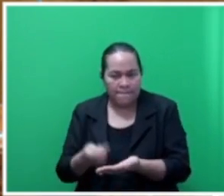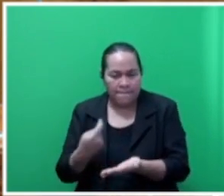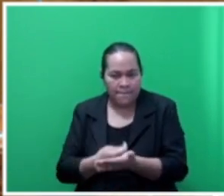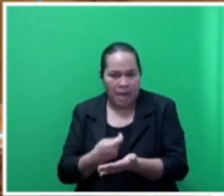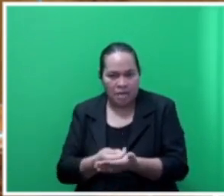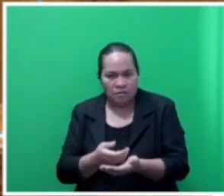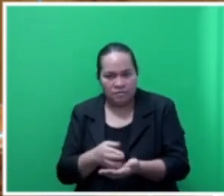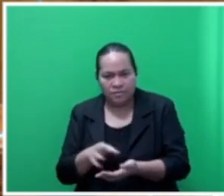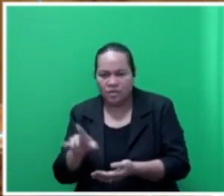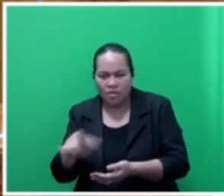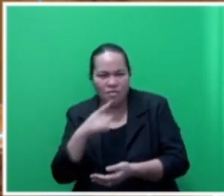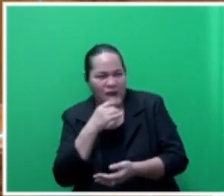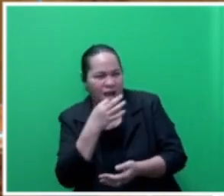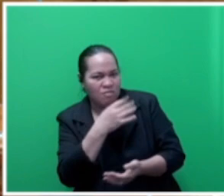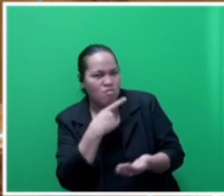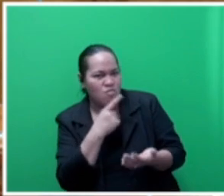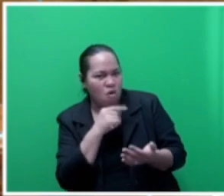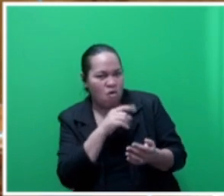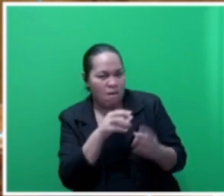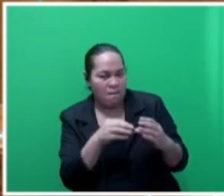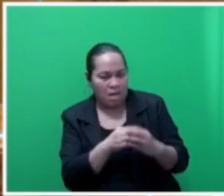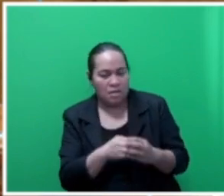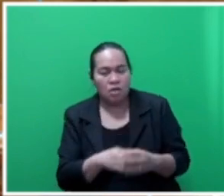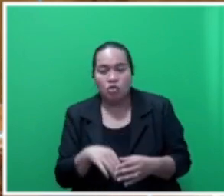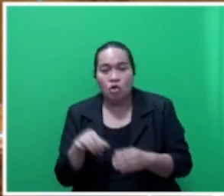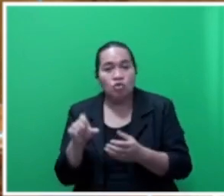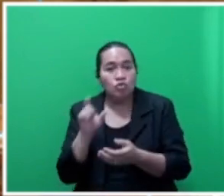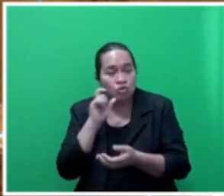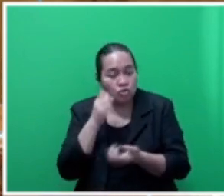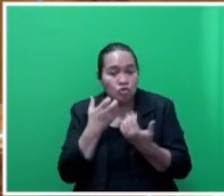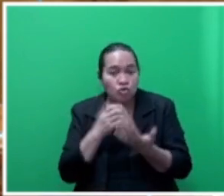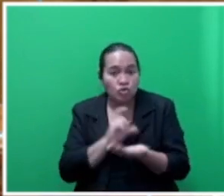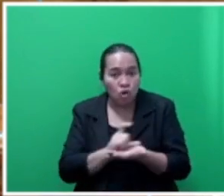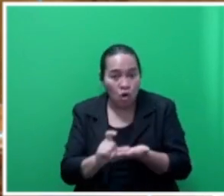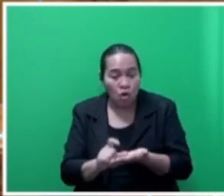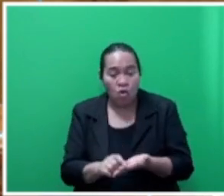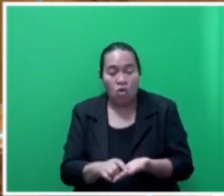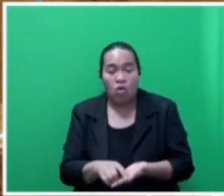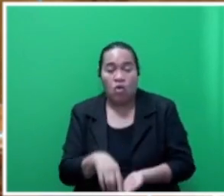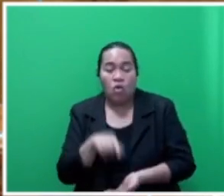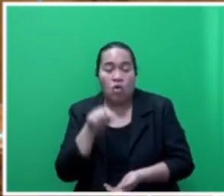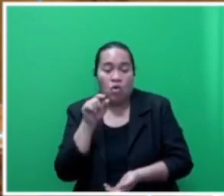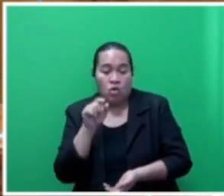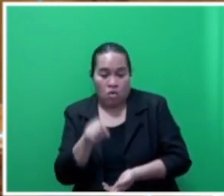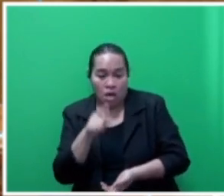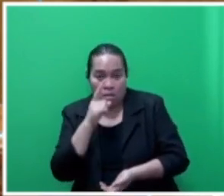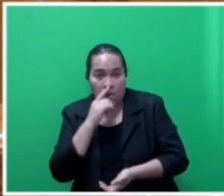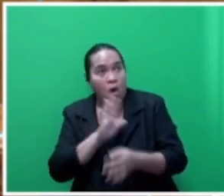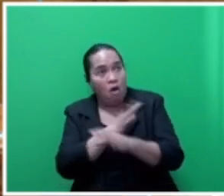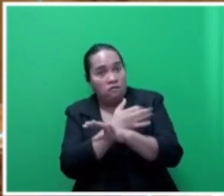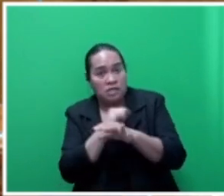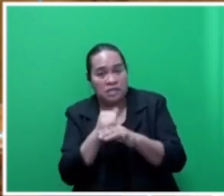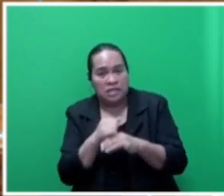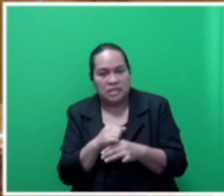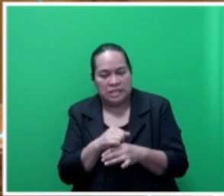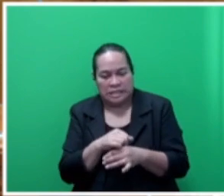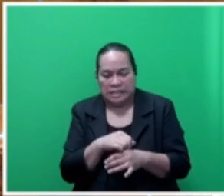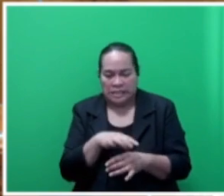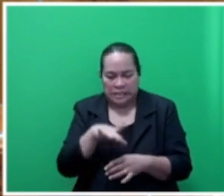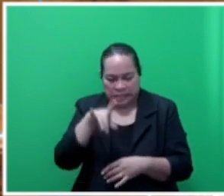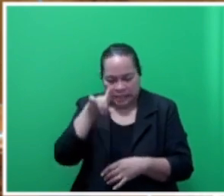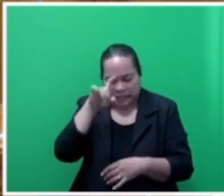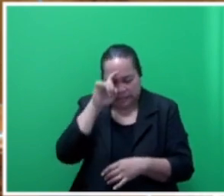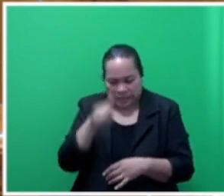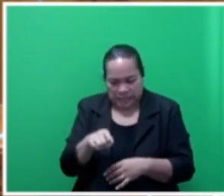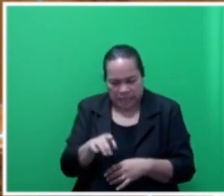indication in the lack of general confidence in the economy, particularly foreign investors, due to the poor governance,